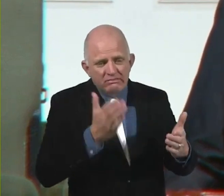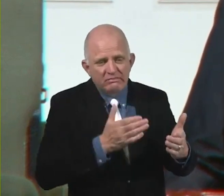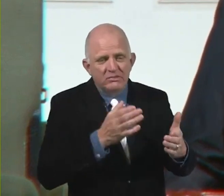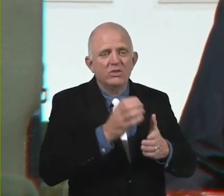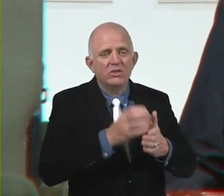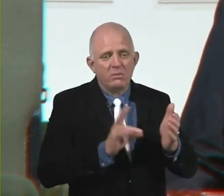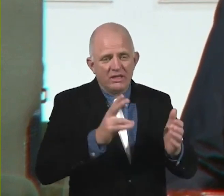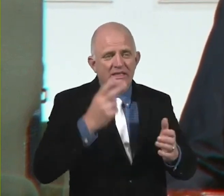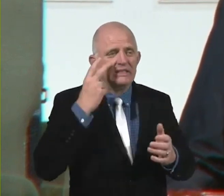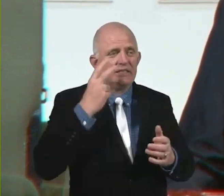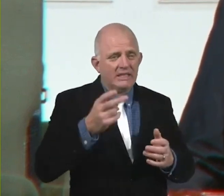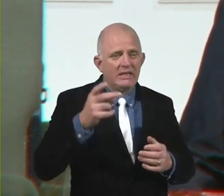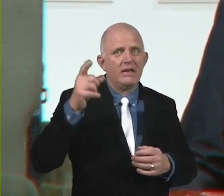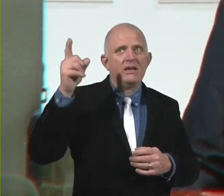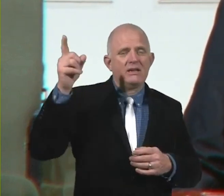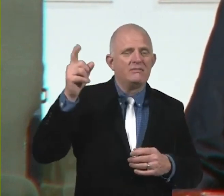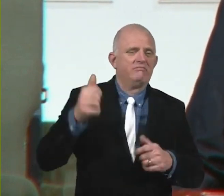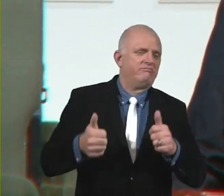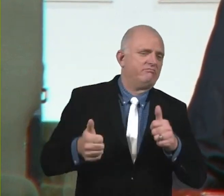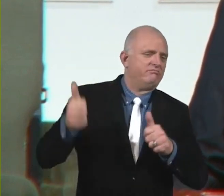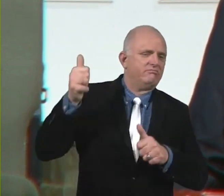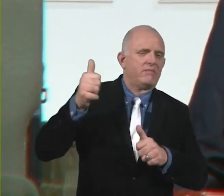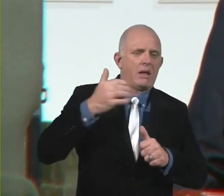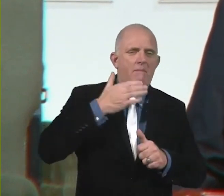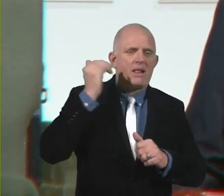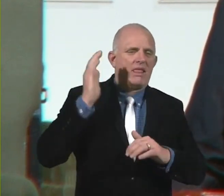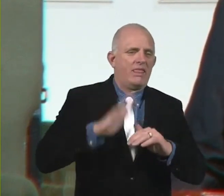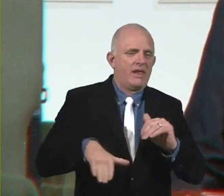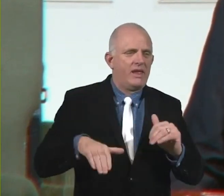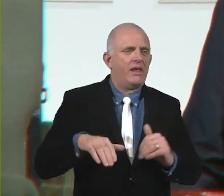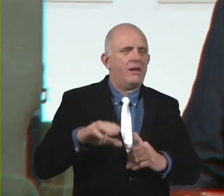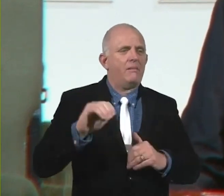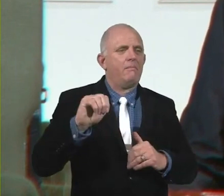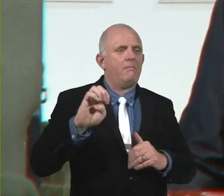he's better, he's better, he's better than Melchizedek.